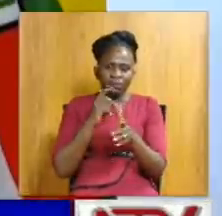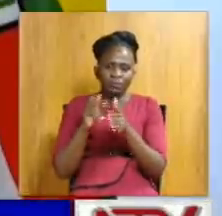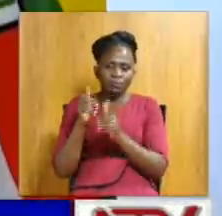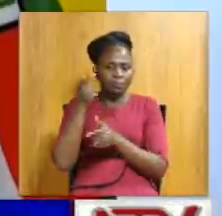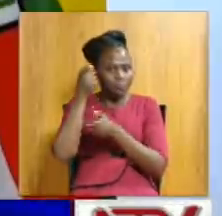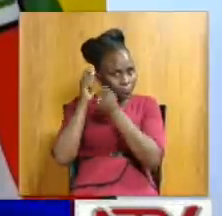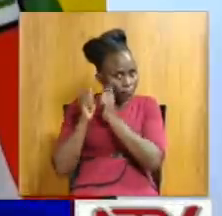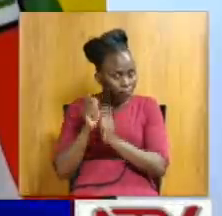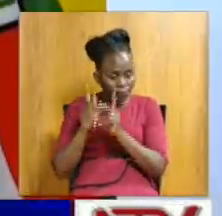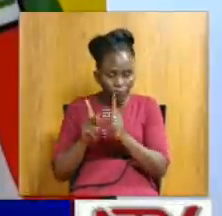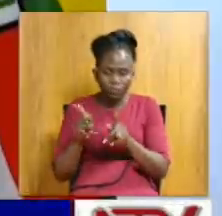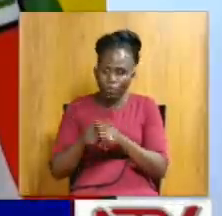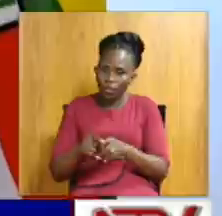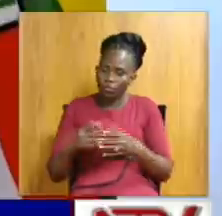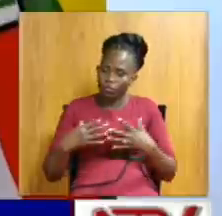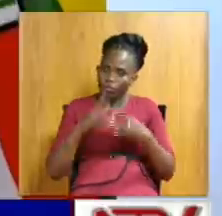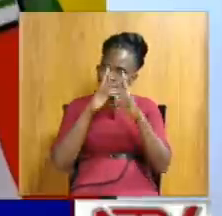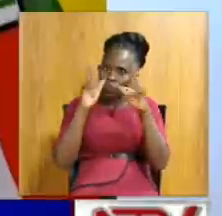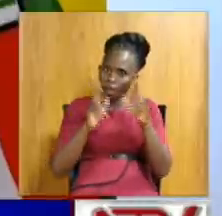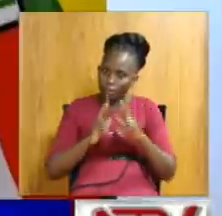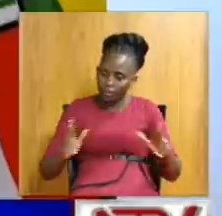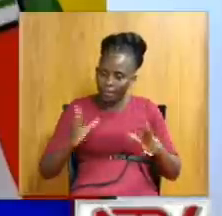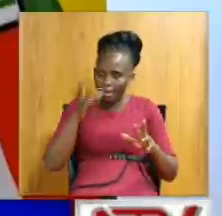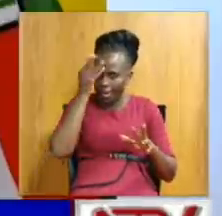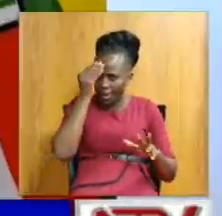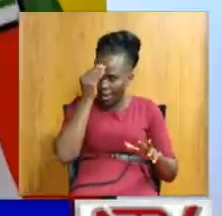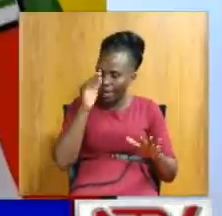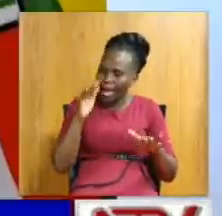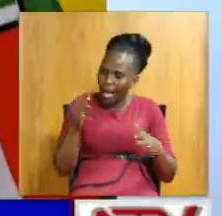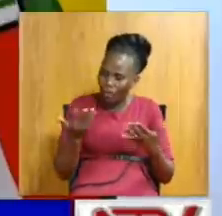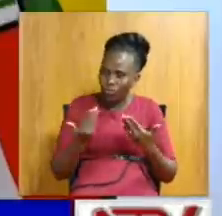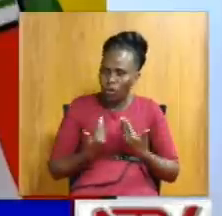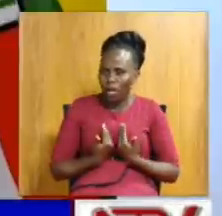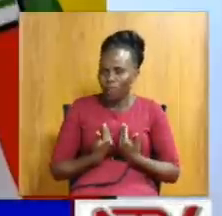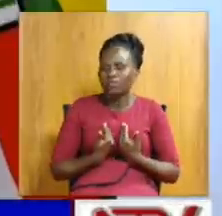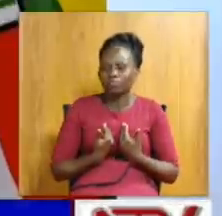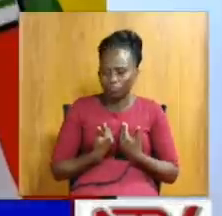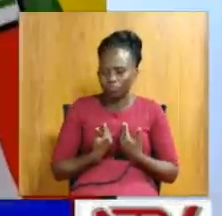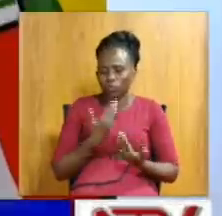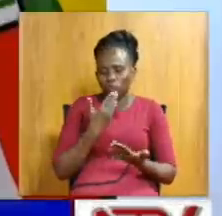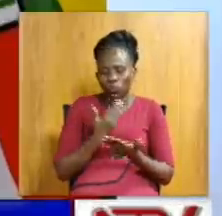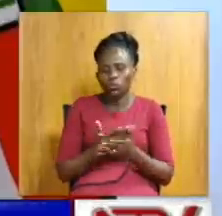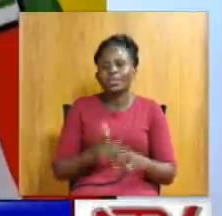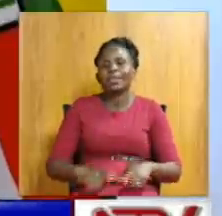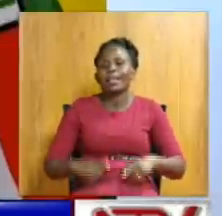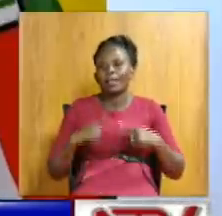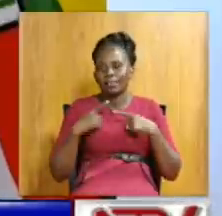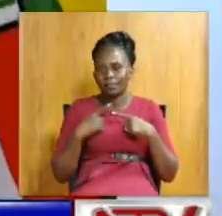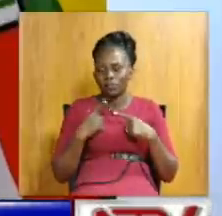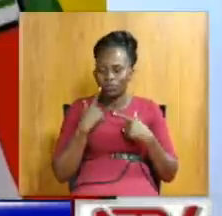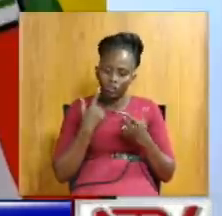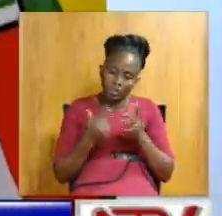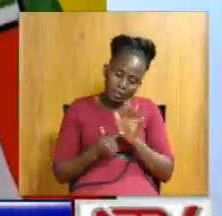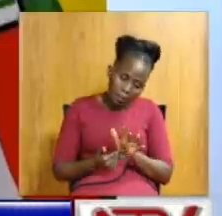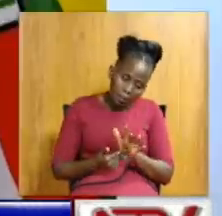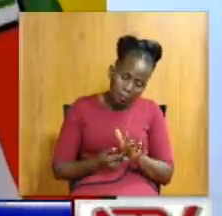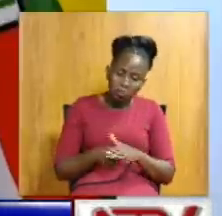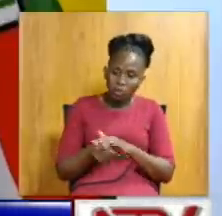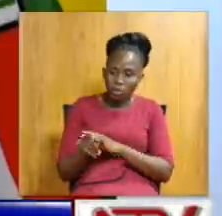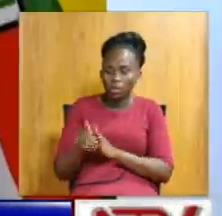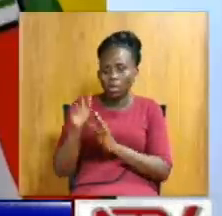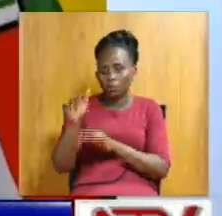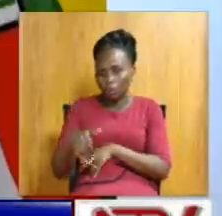rehabilitated and learn how to earn an honest living in the four sectors of commercial agriculture,